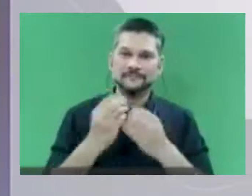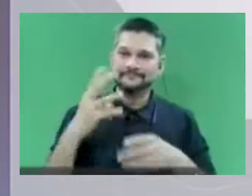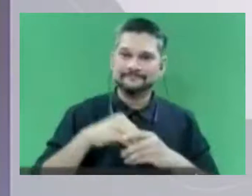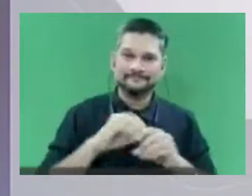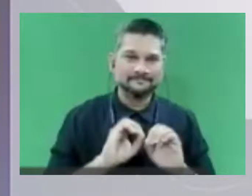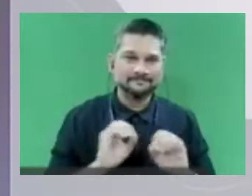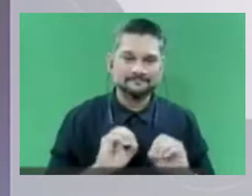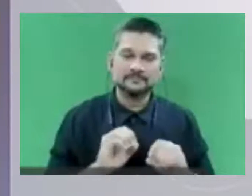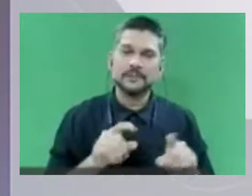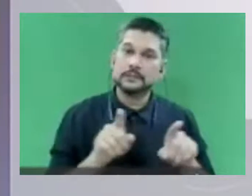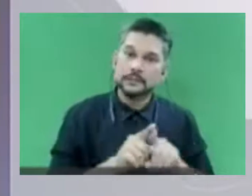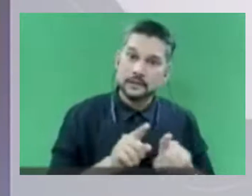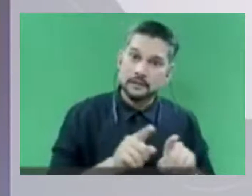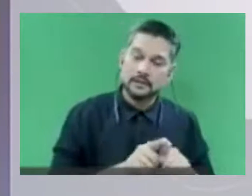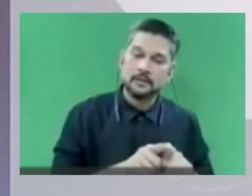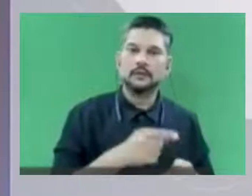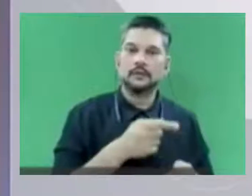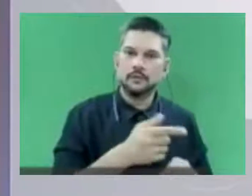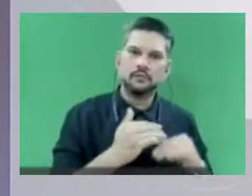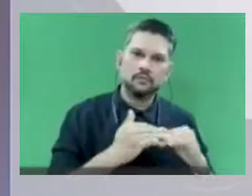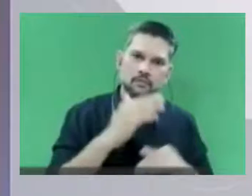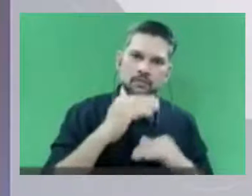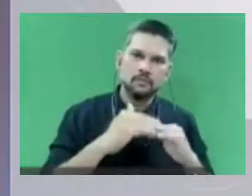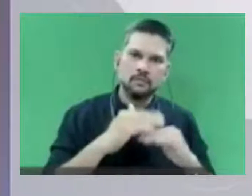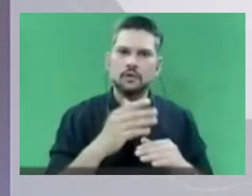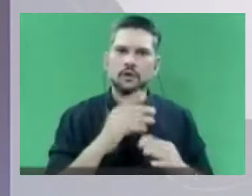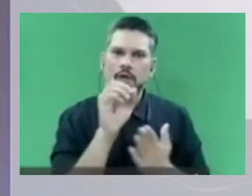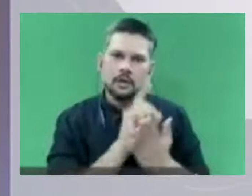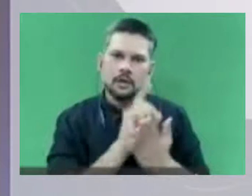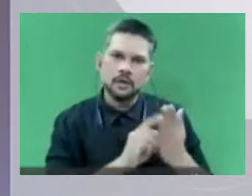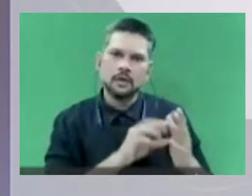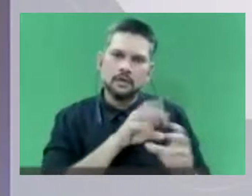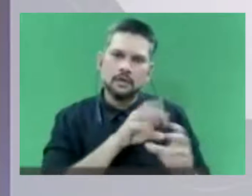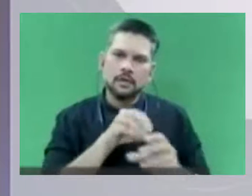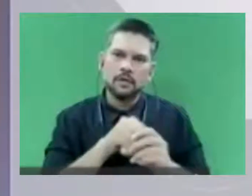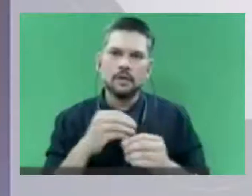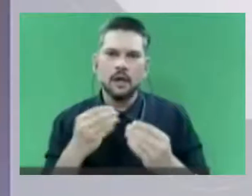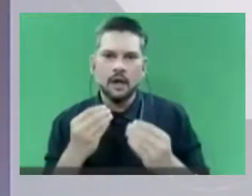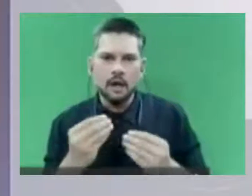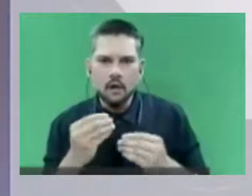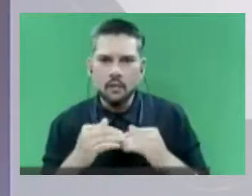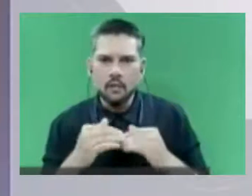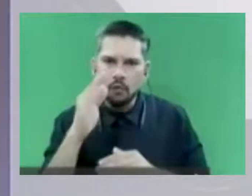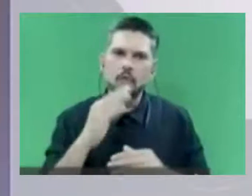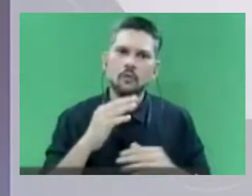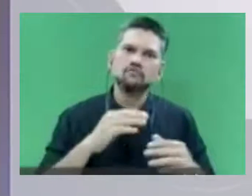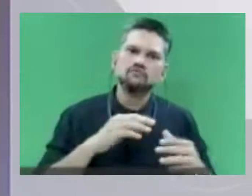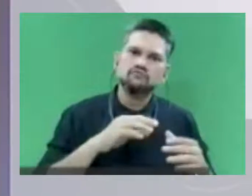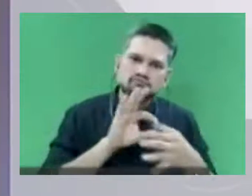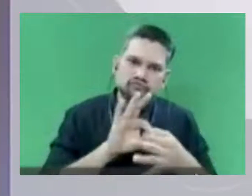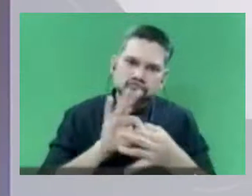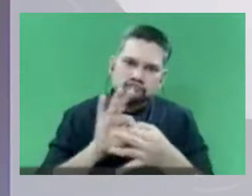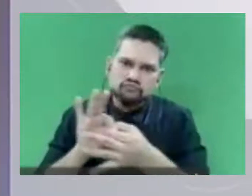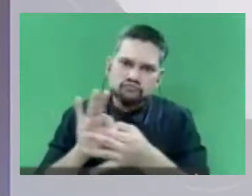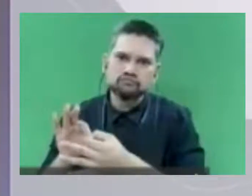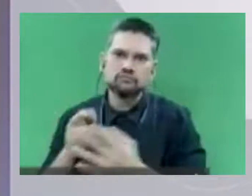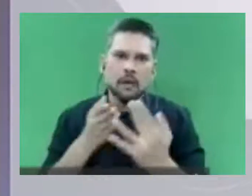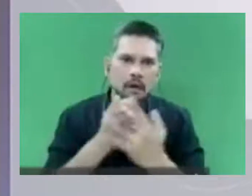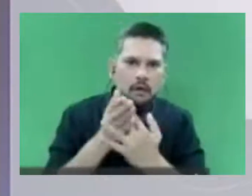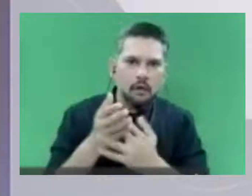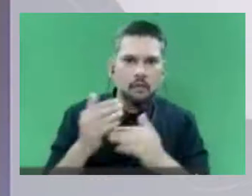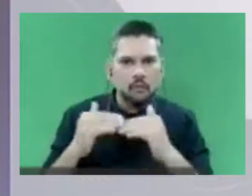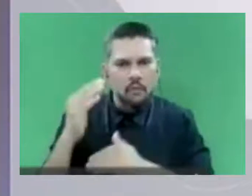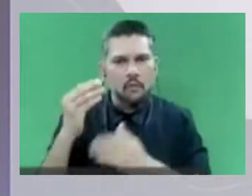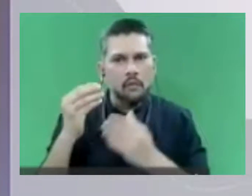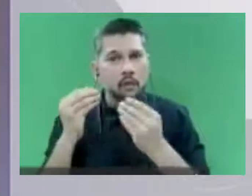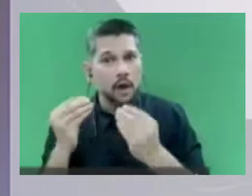how they're going to set targets specifically for them to achieve meaningful connectivity and access. So this is just an example. It's sort of, and